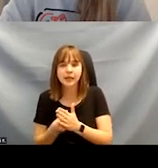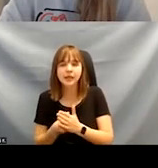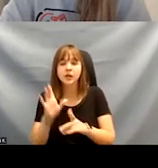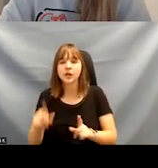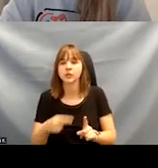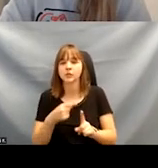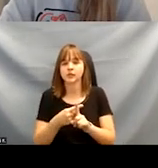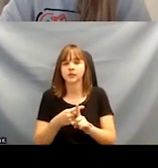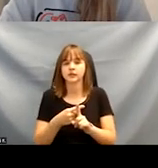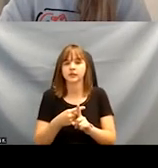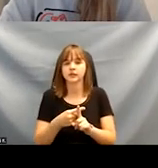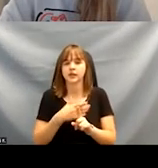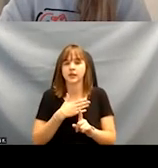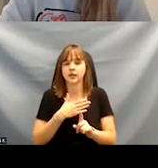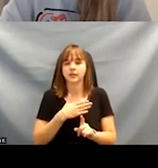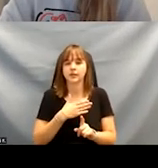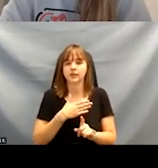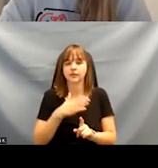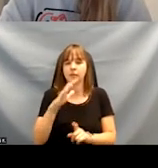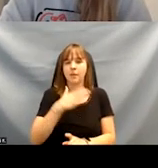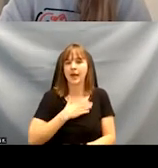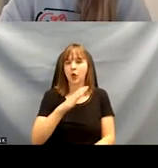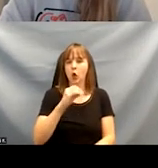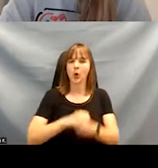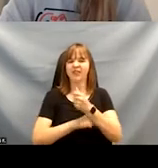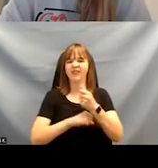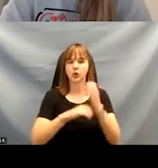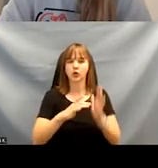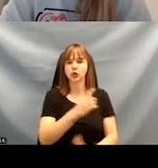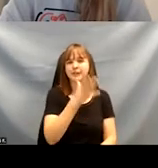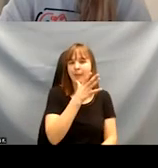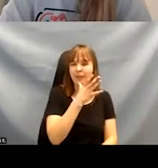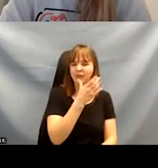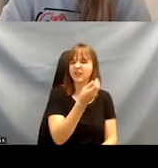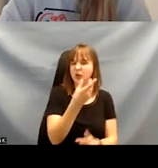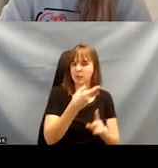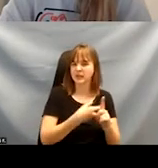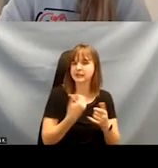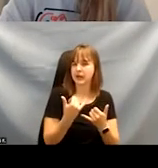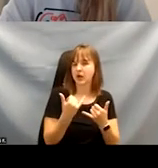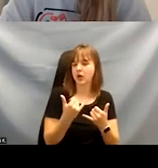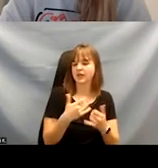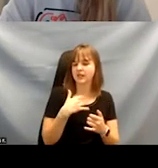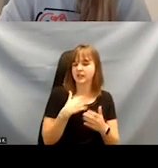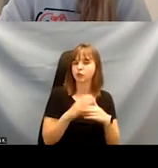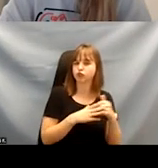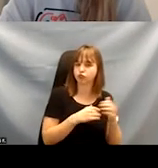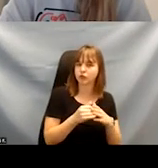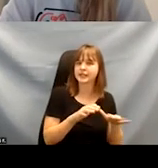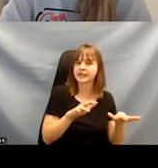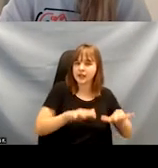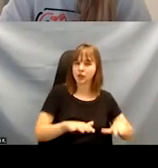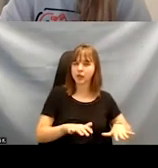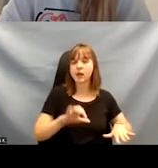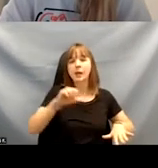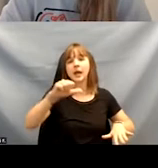has, you know, my coworker has, our co-founder has been a mother, and my other co-founder is back from Guatemala and in a good space.